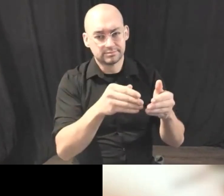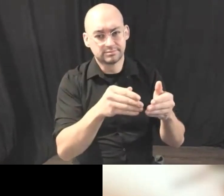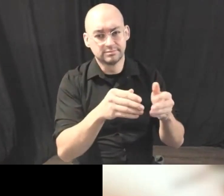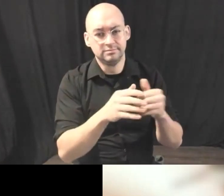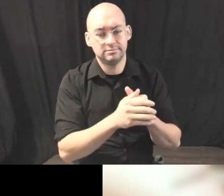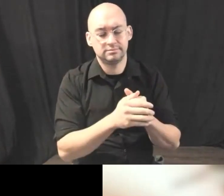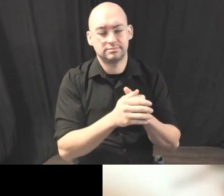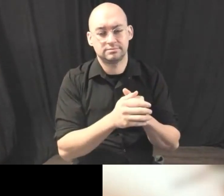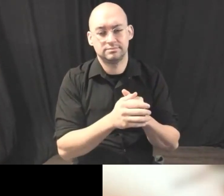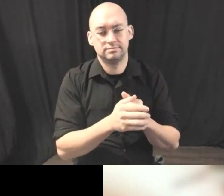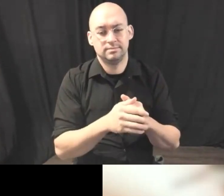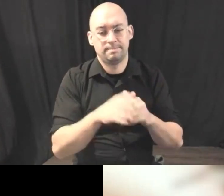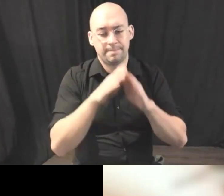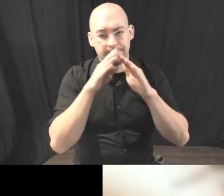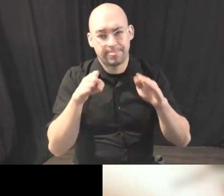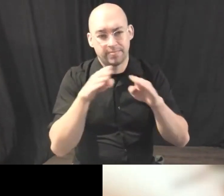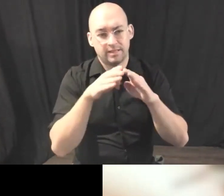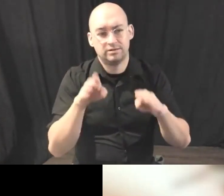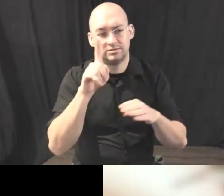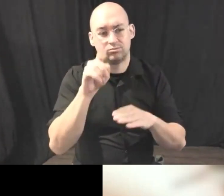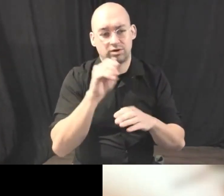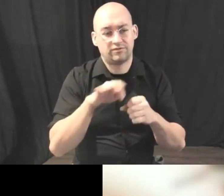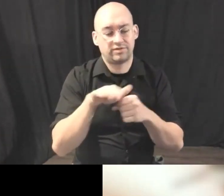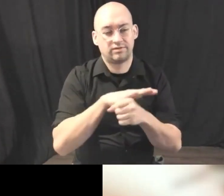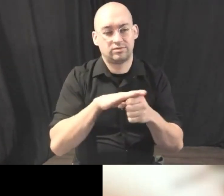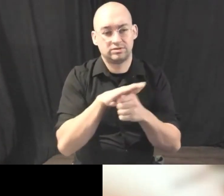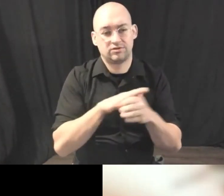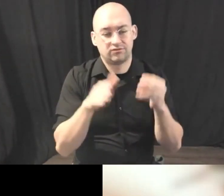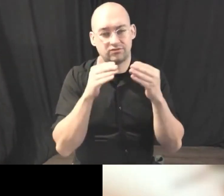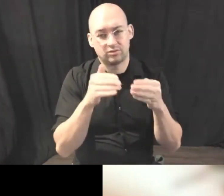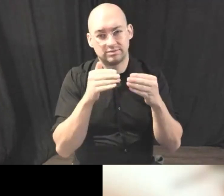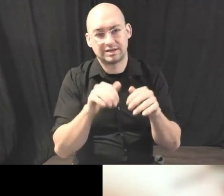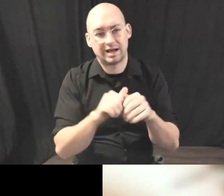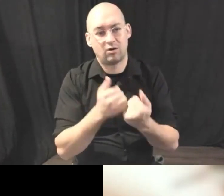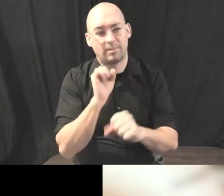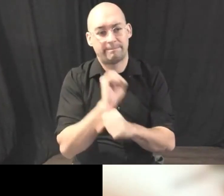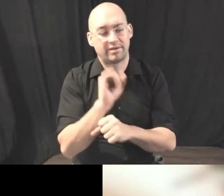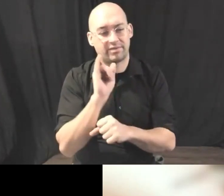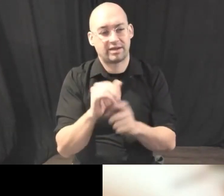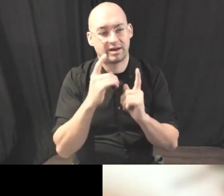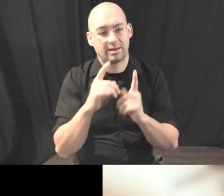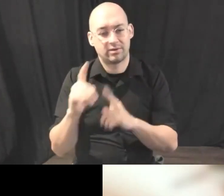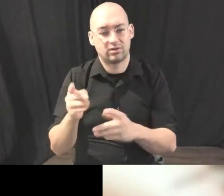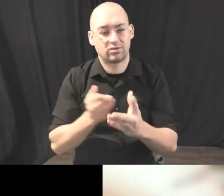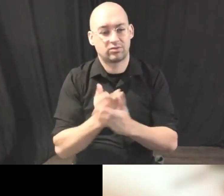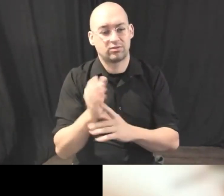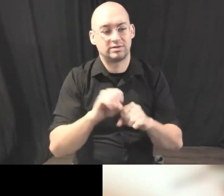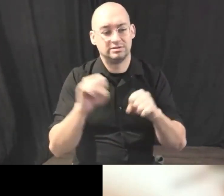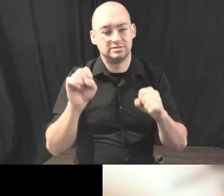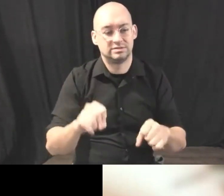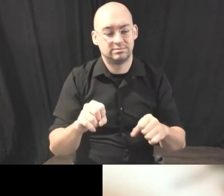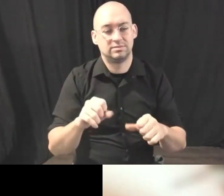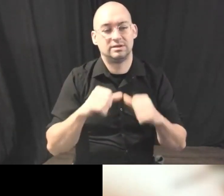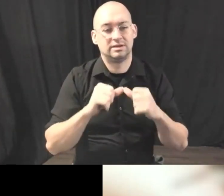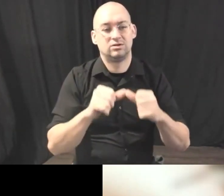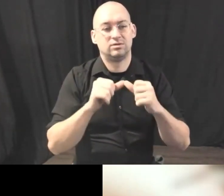at housing as one of those areas of focus and how we make that happen through the systems that we're continuing to invest in and